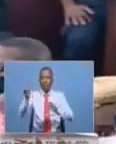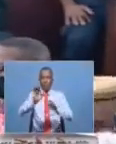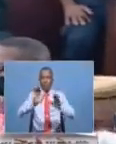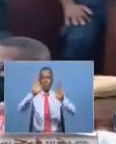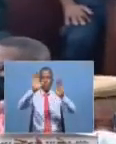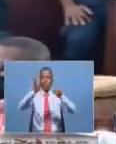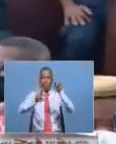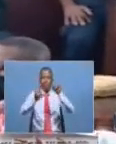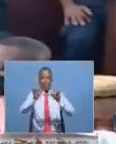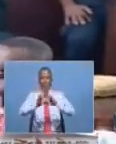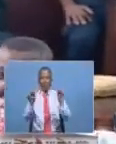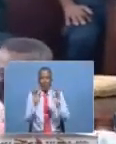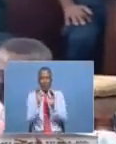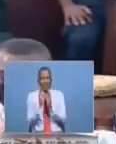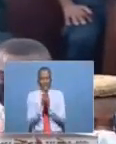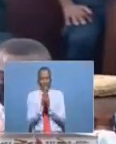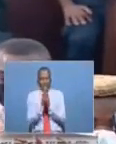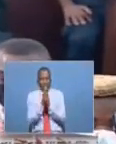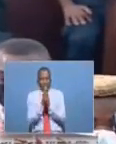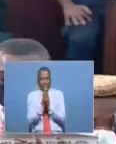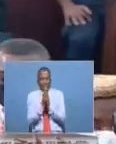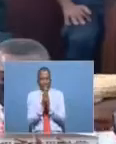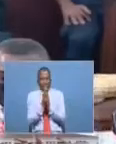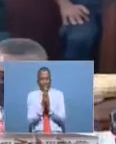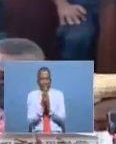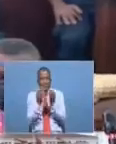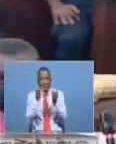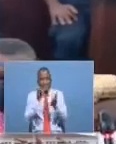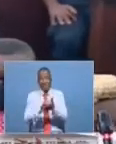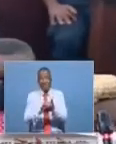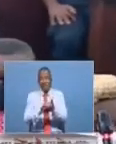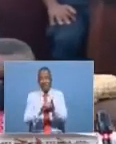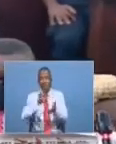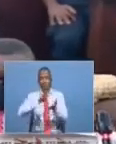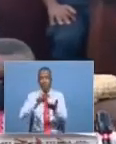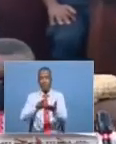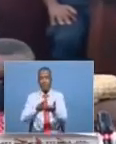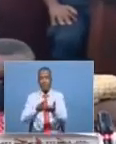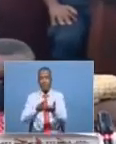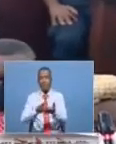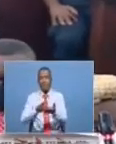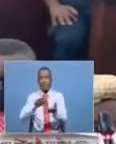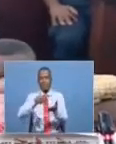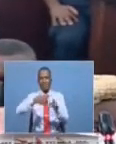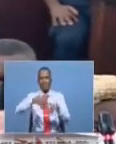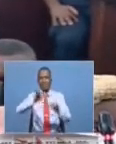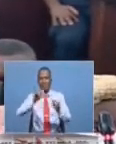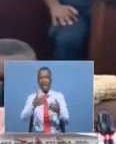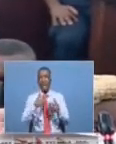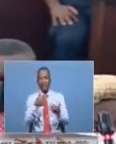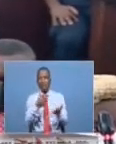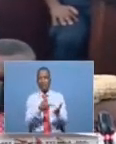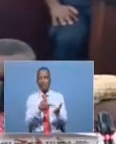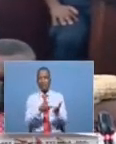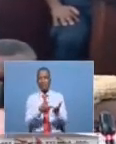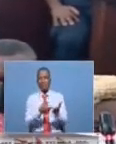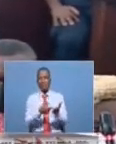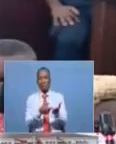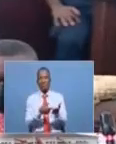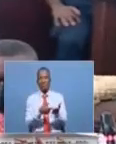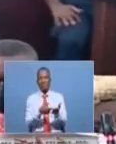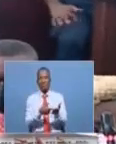nothing has been said about that witness statement. That witness statement is still a matter of record. That witness statement has not been